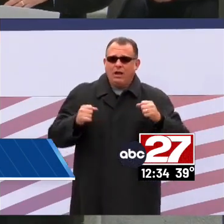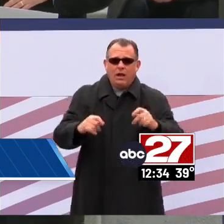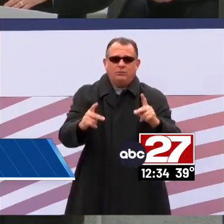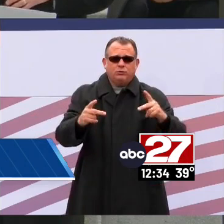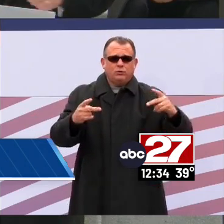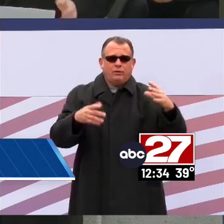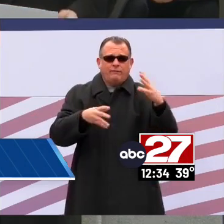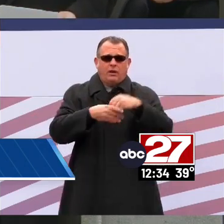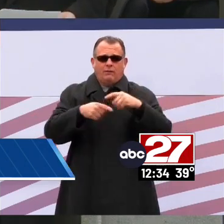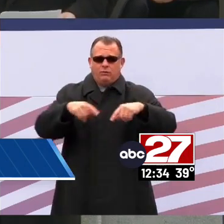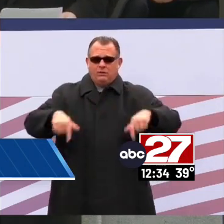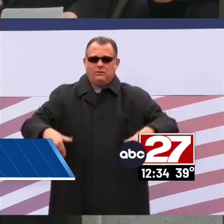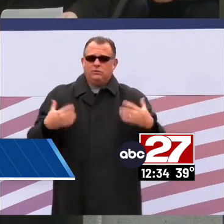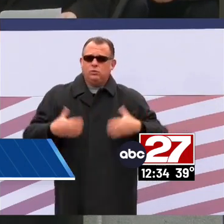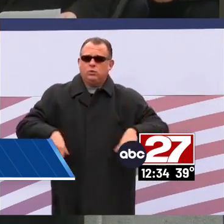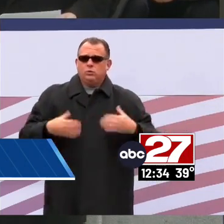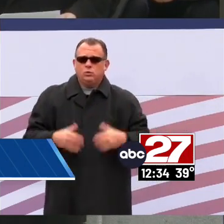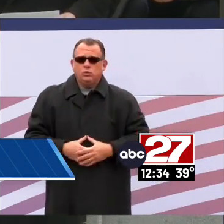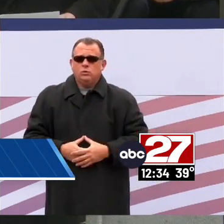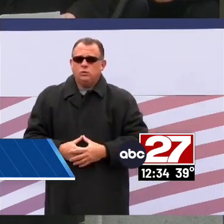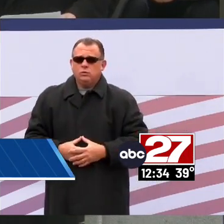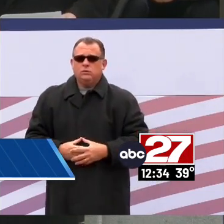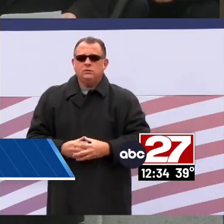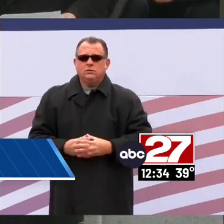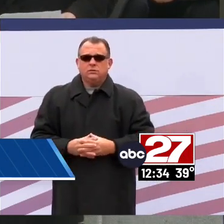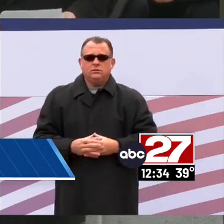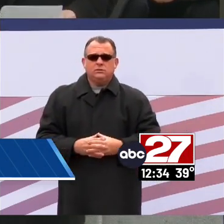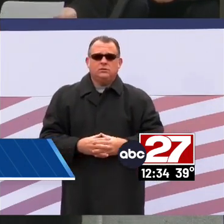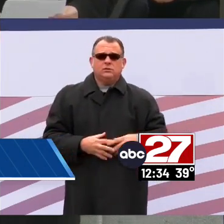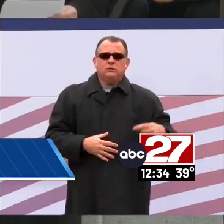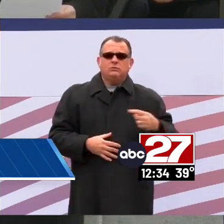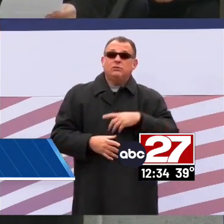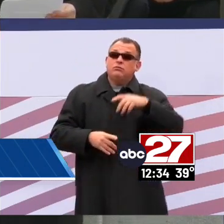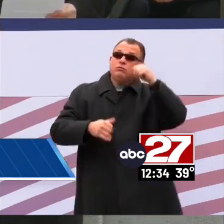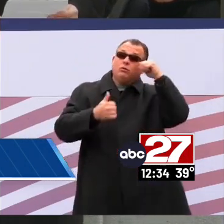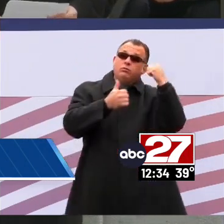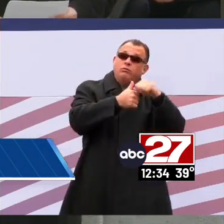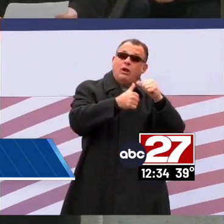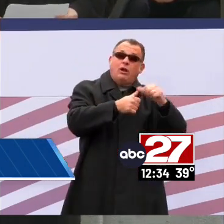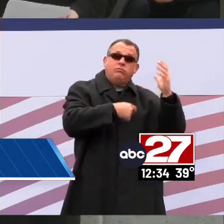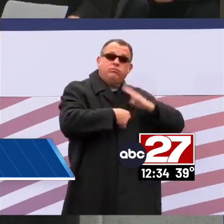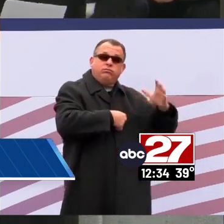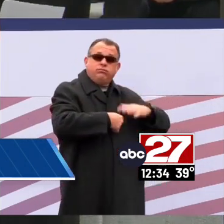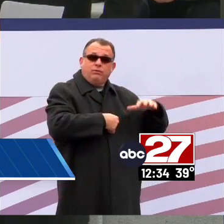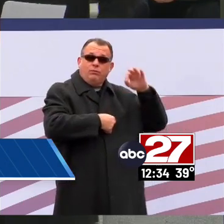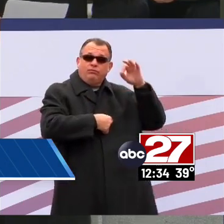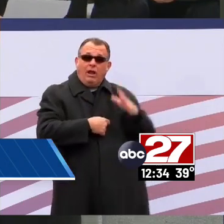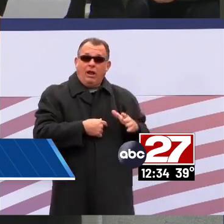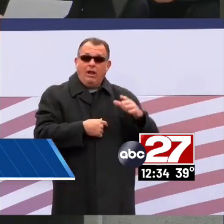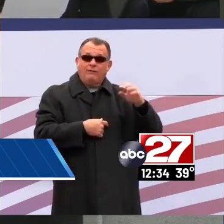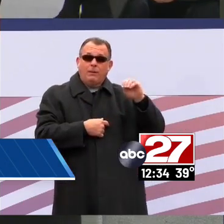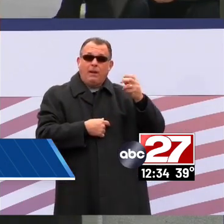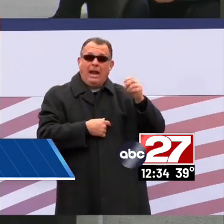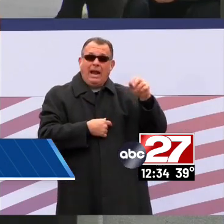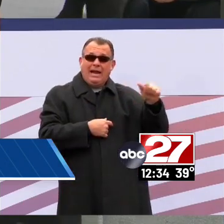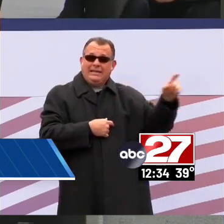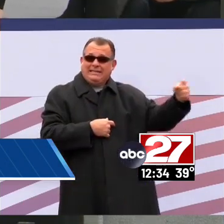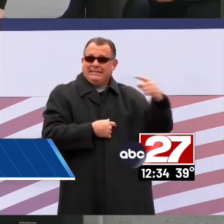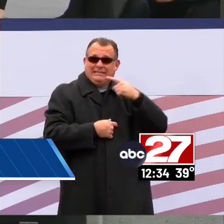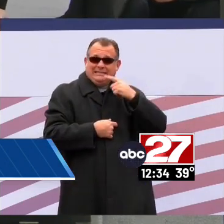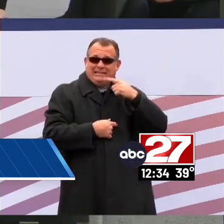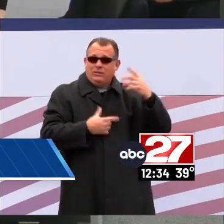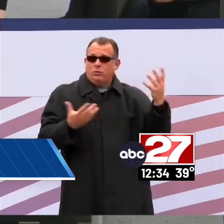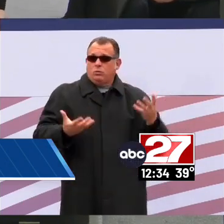service. We remember, O God, the words of the prophet Micah, who proclaimed, "What is it that the